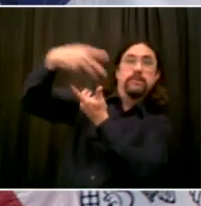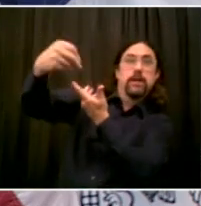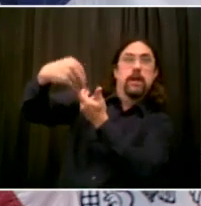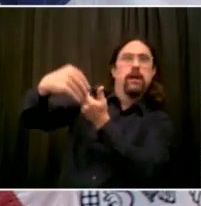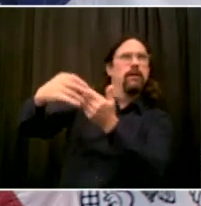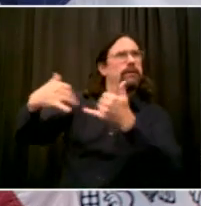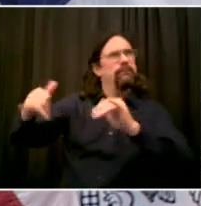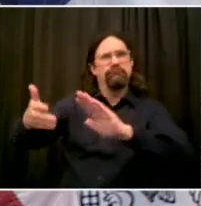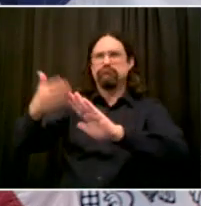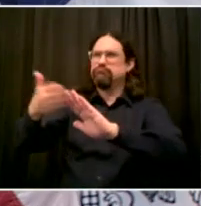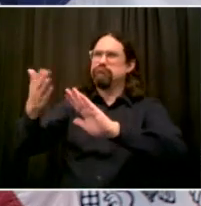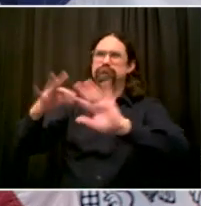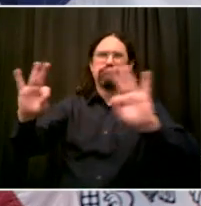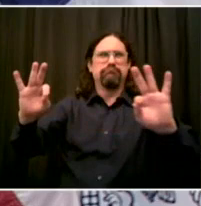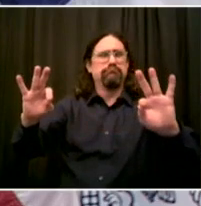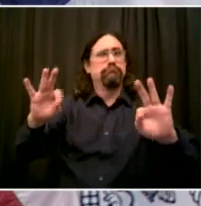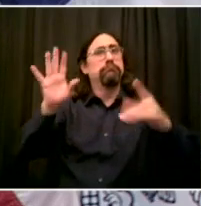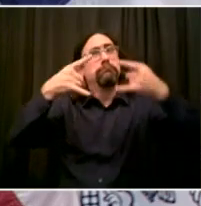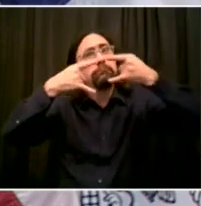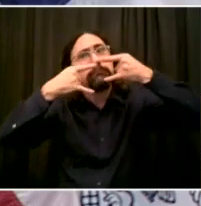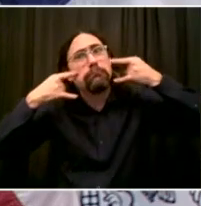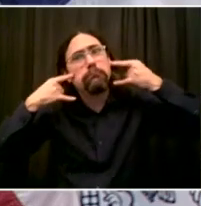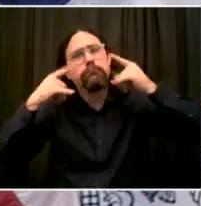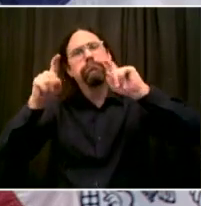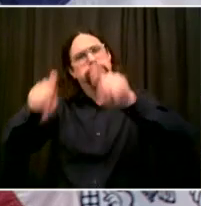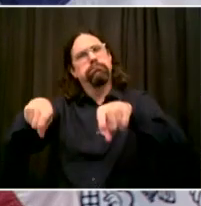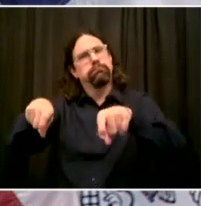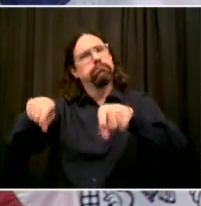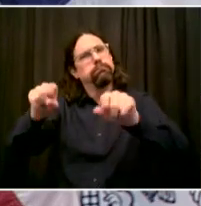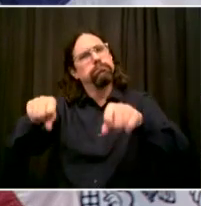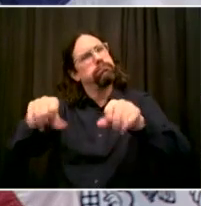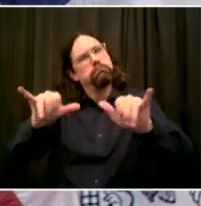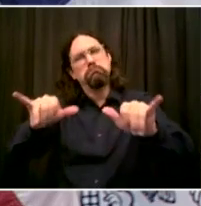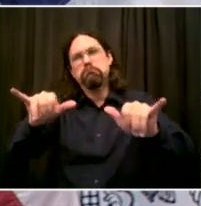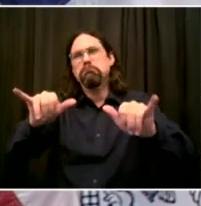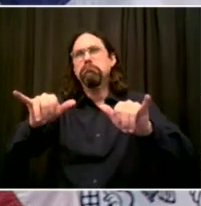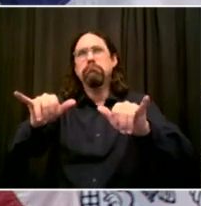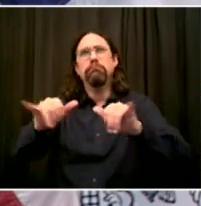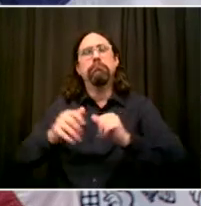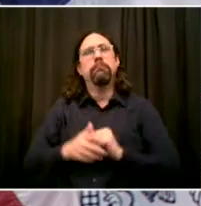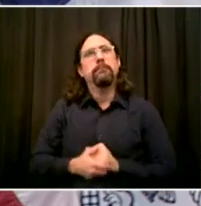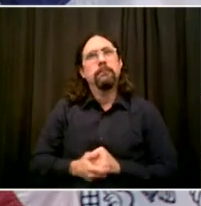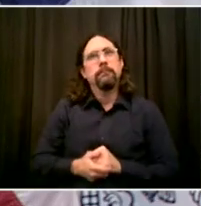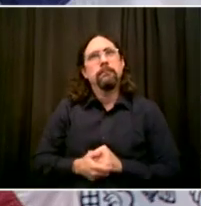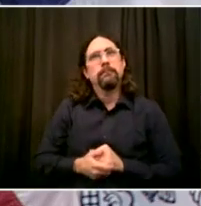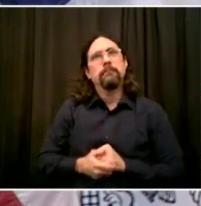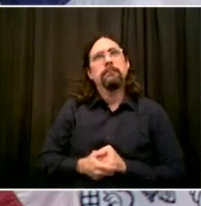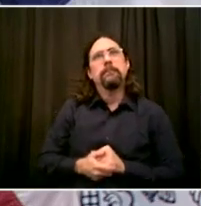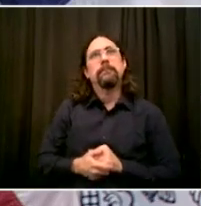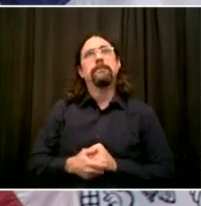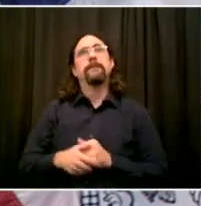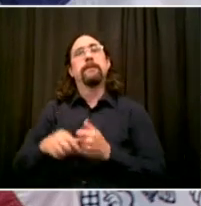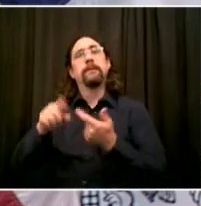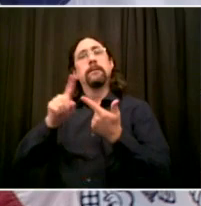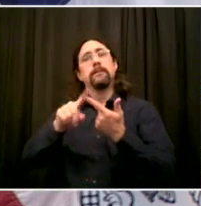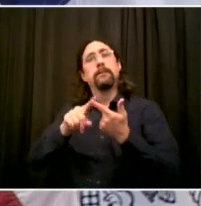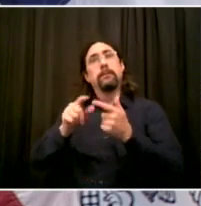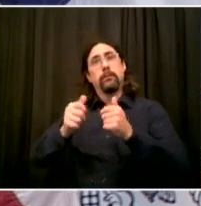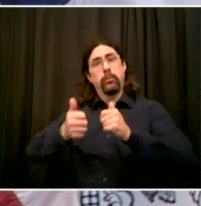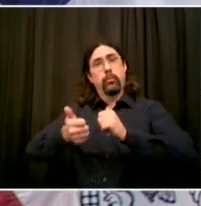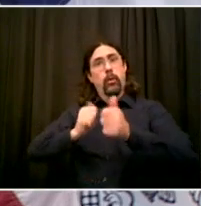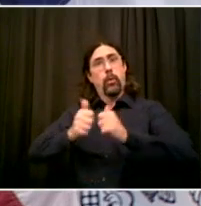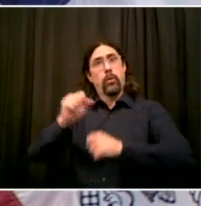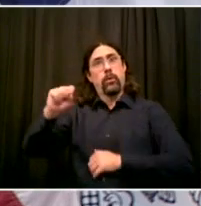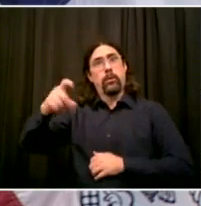of Phase 4, obviously, the sports events without audiences, those were already approved. Think about the